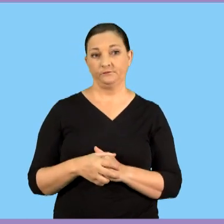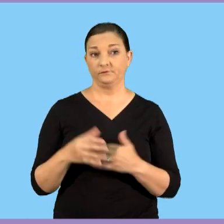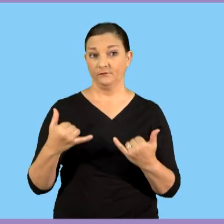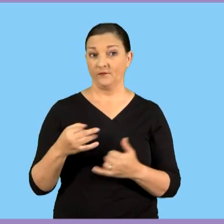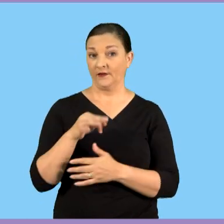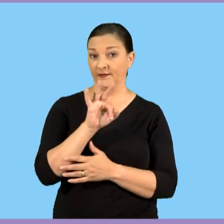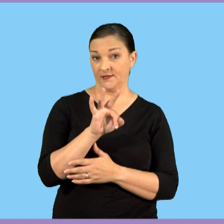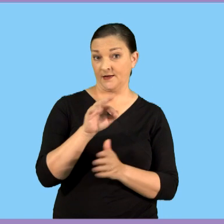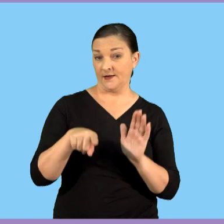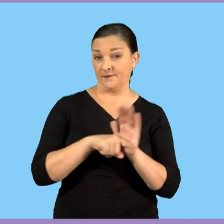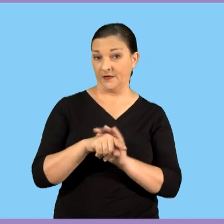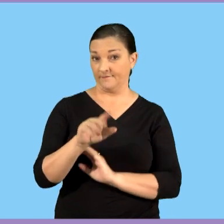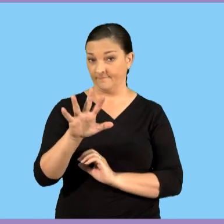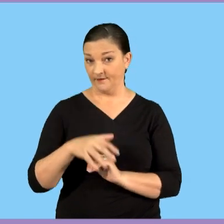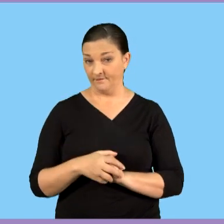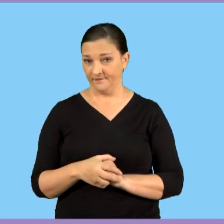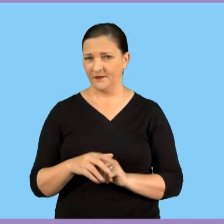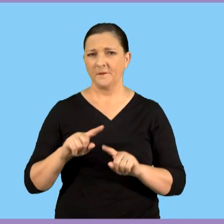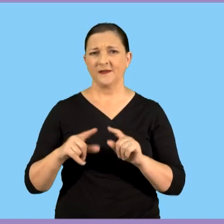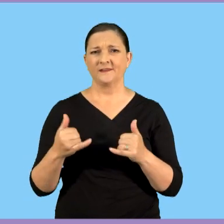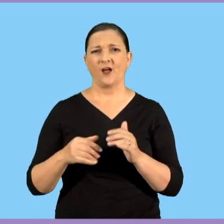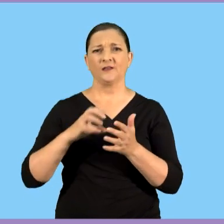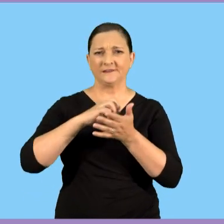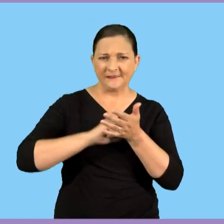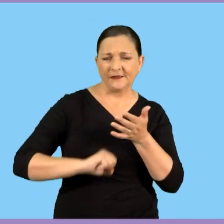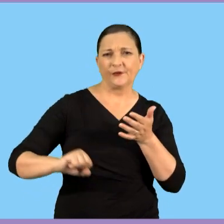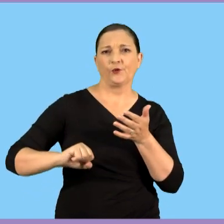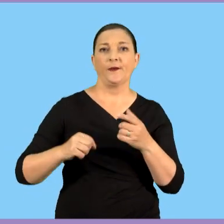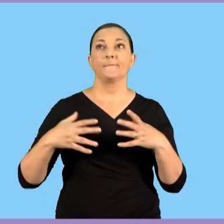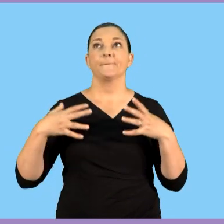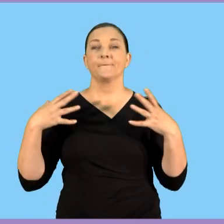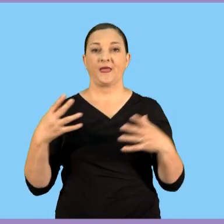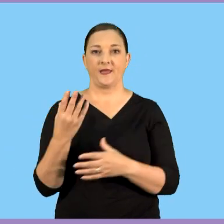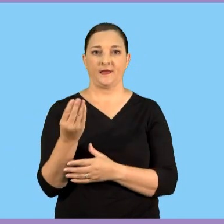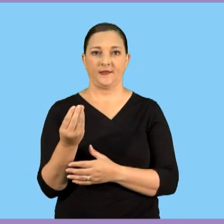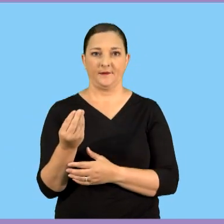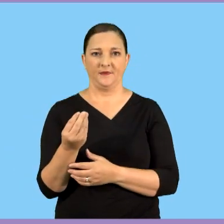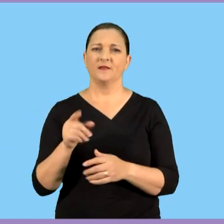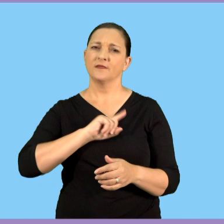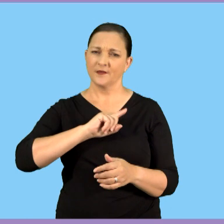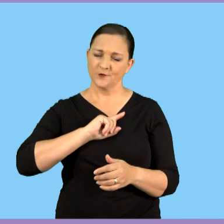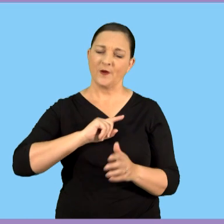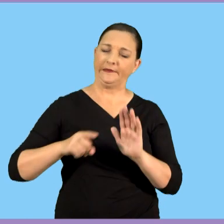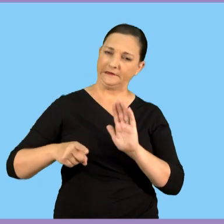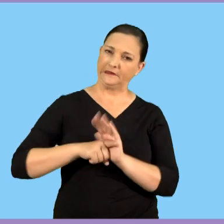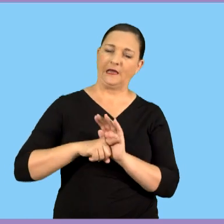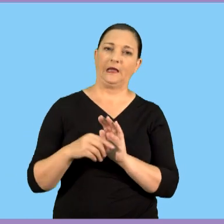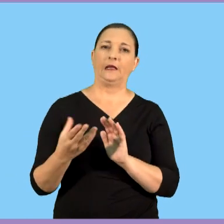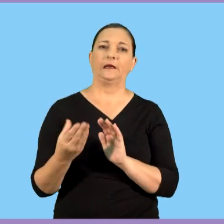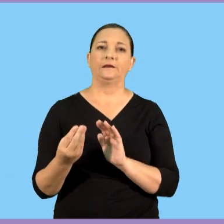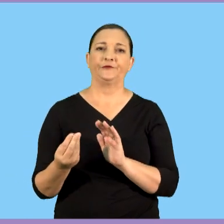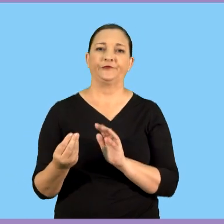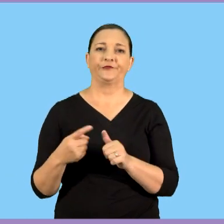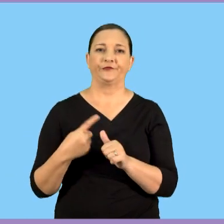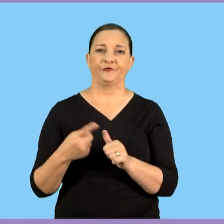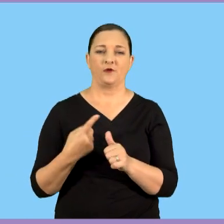When I say 3 minus 5, the one that I'm subtracting is larger. So my answer is going to be negative, and that